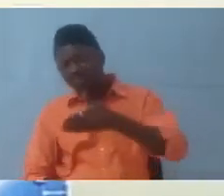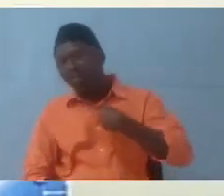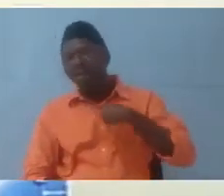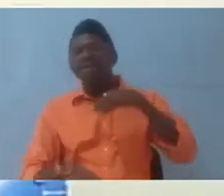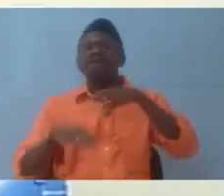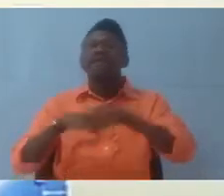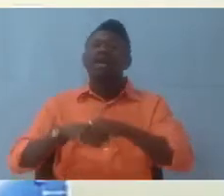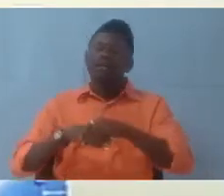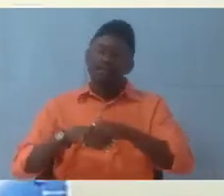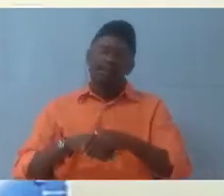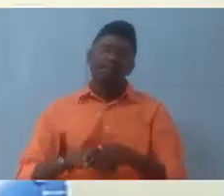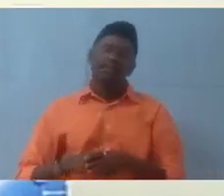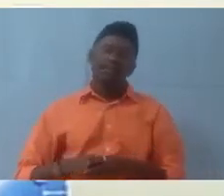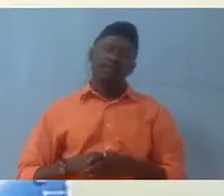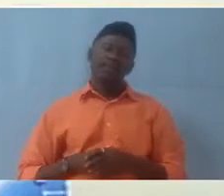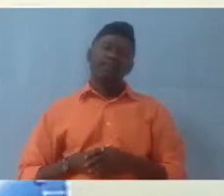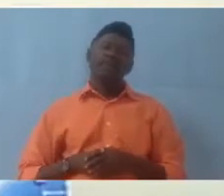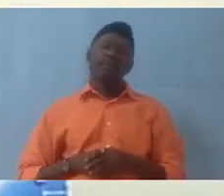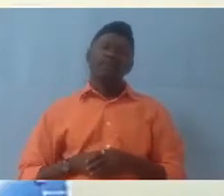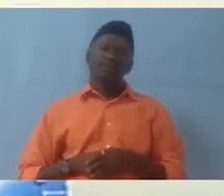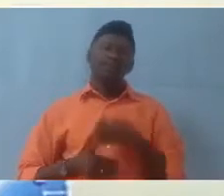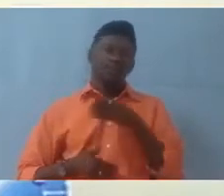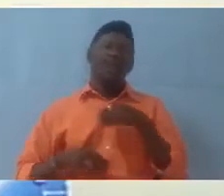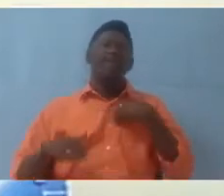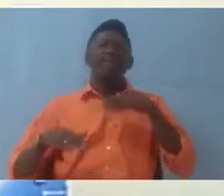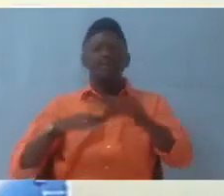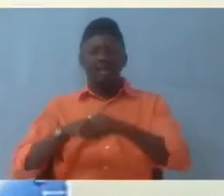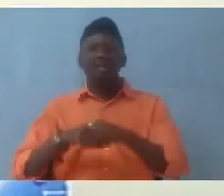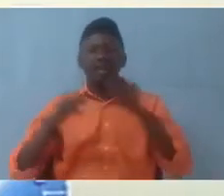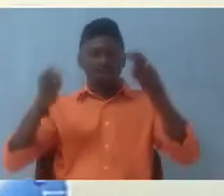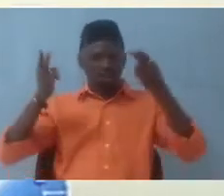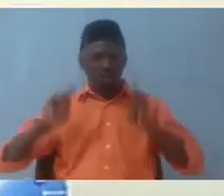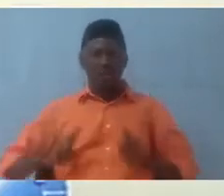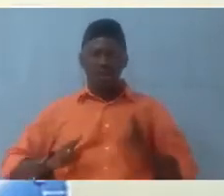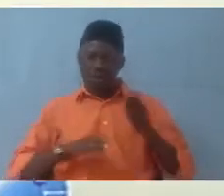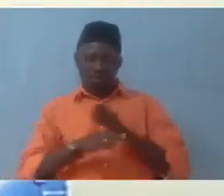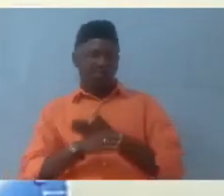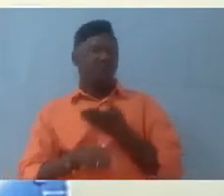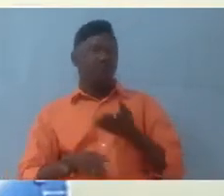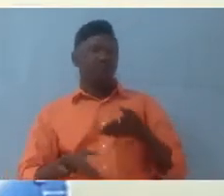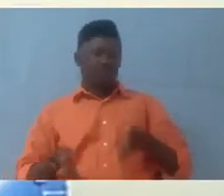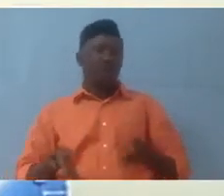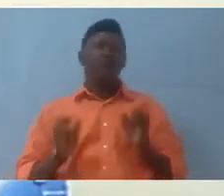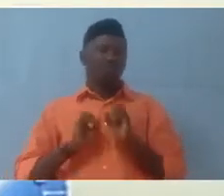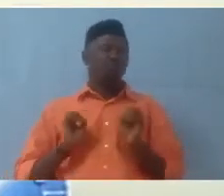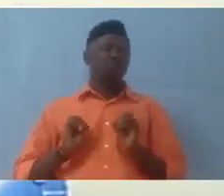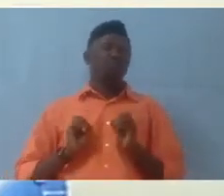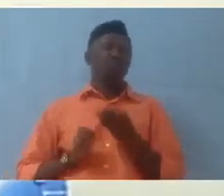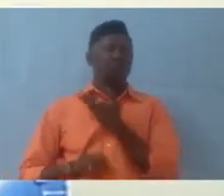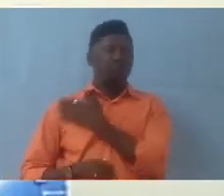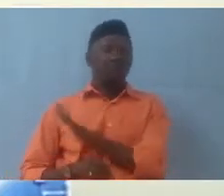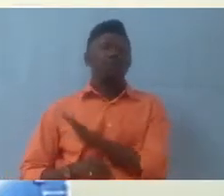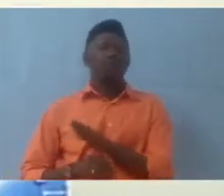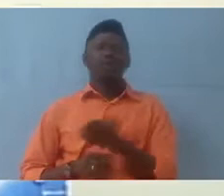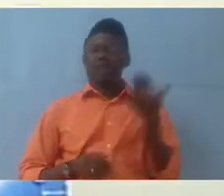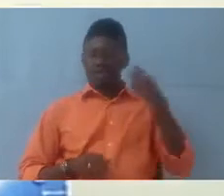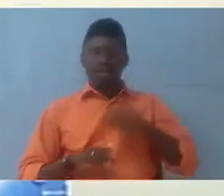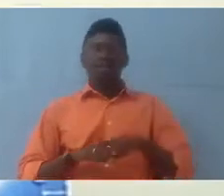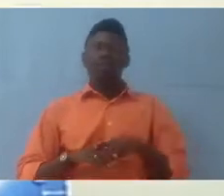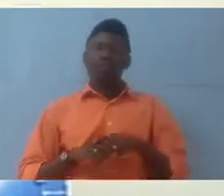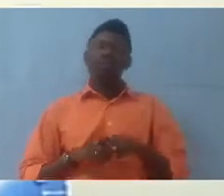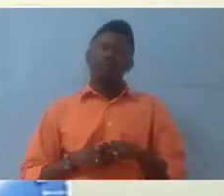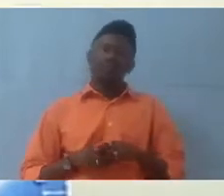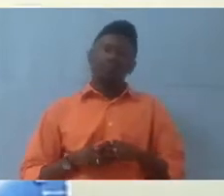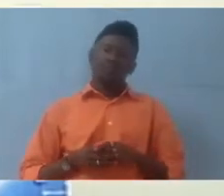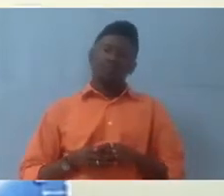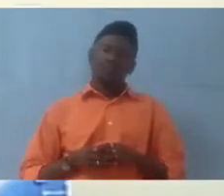ben xarit who happens to be a lawyer now but apparently a law student at the time ci temen jamono ji lawyer la te jamono bo dal ku don jang yefi lawyer